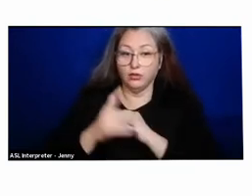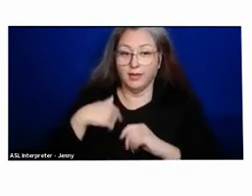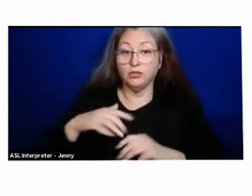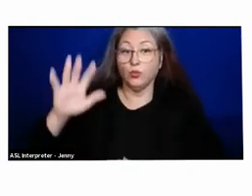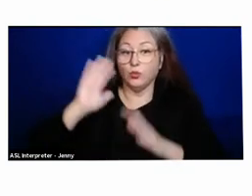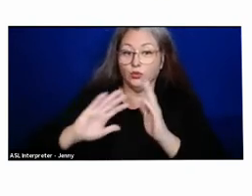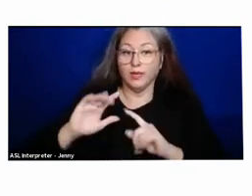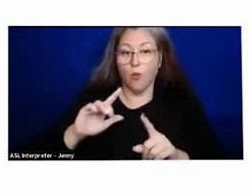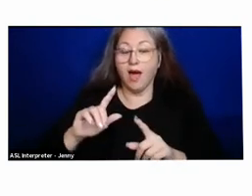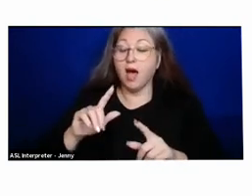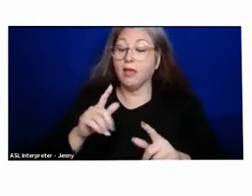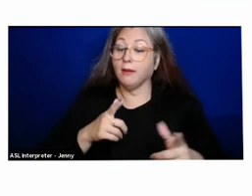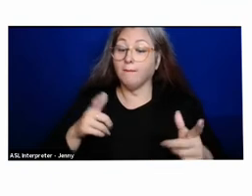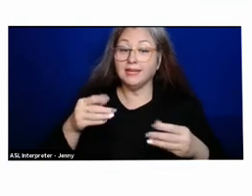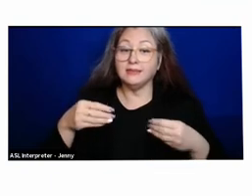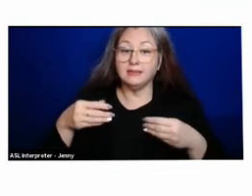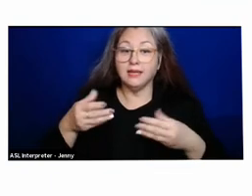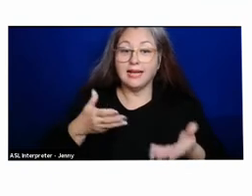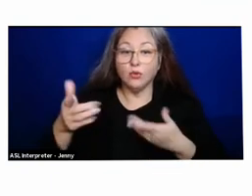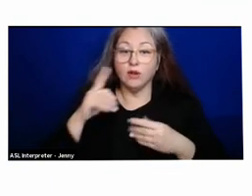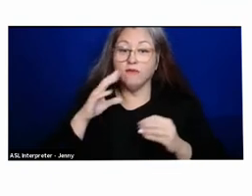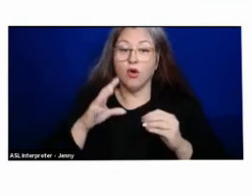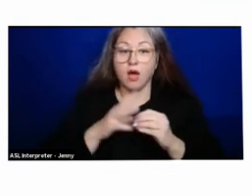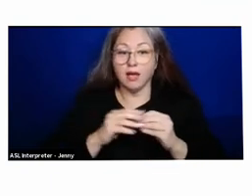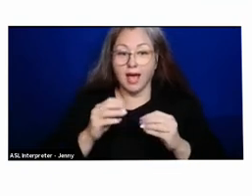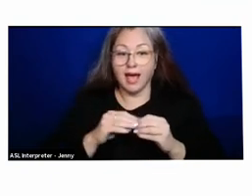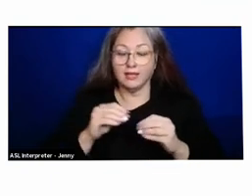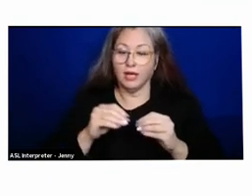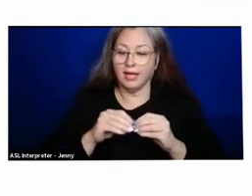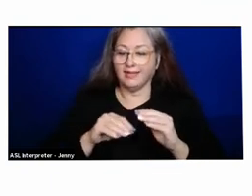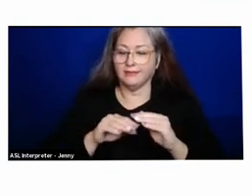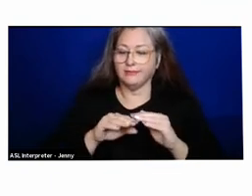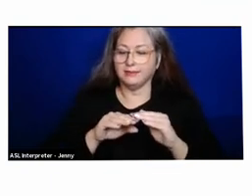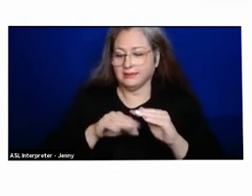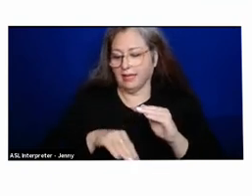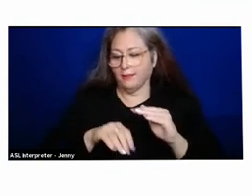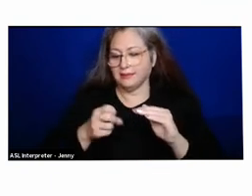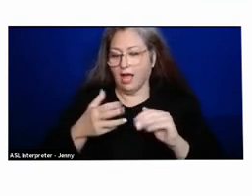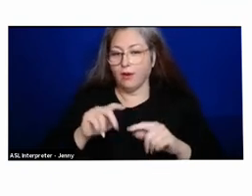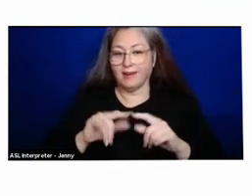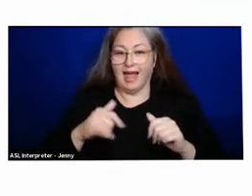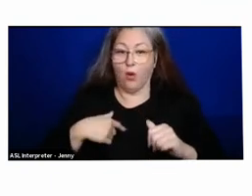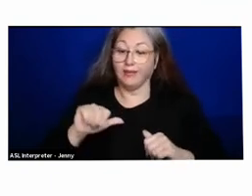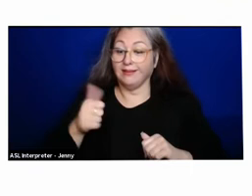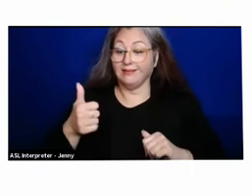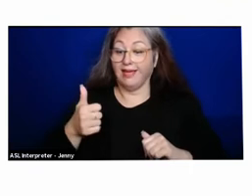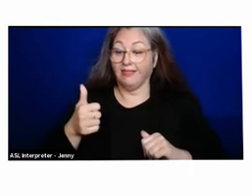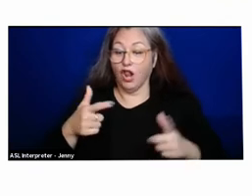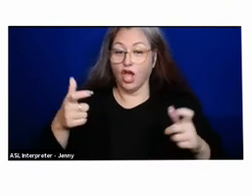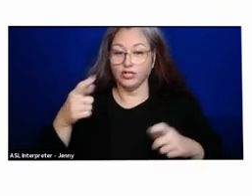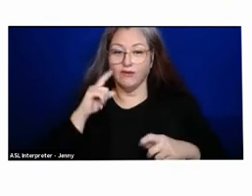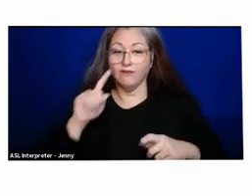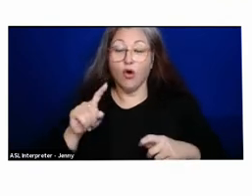the biggest exporters of cotton in sub-Saharan Africa. Now we are the 10th largest importer of